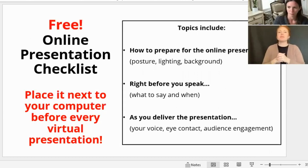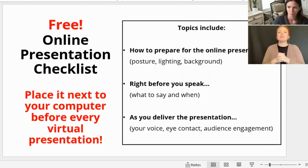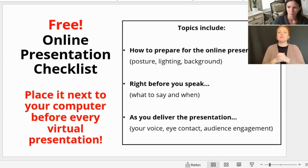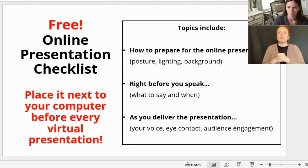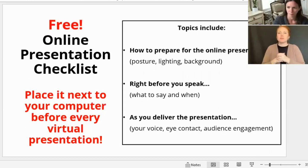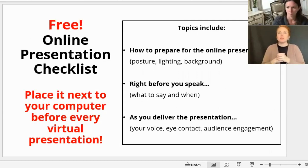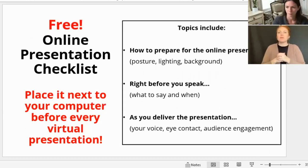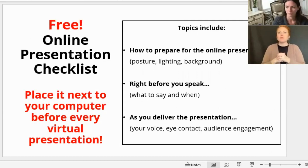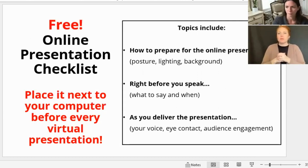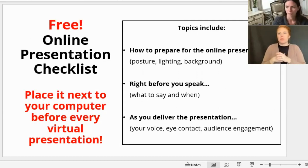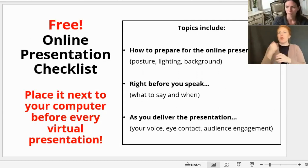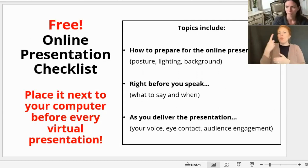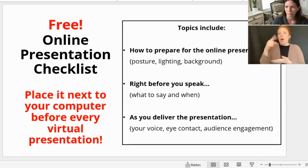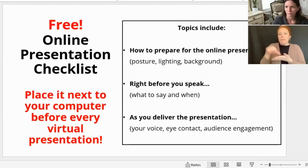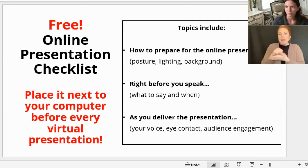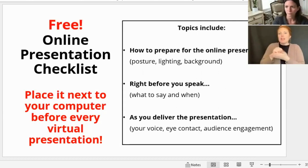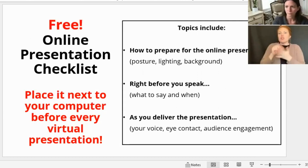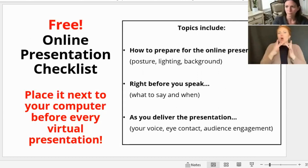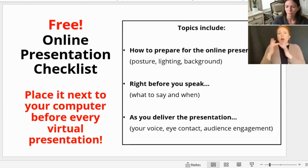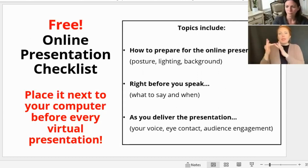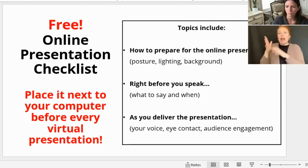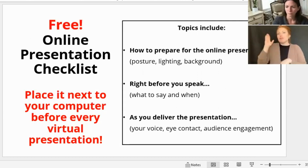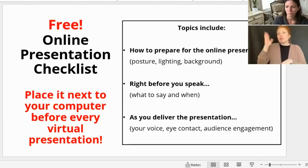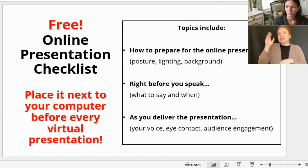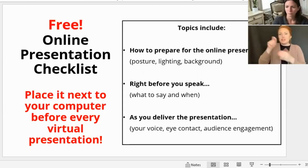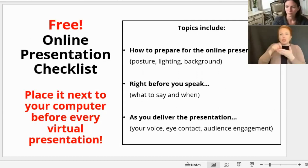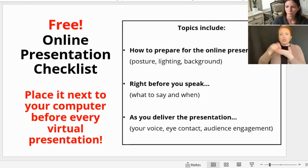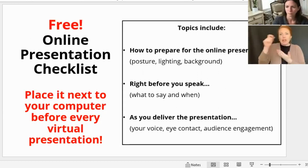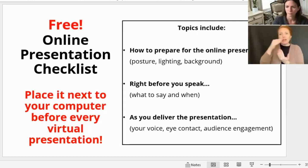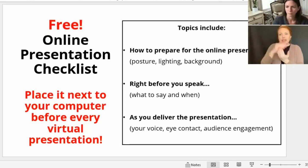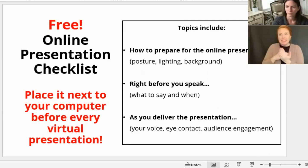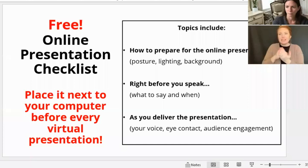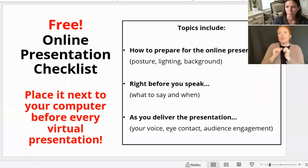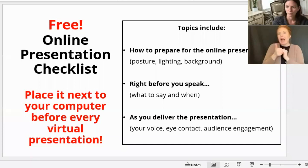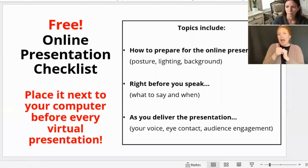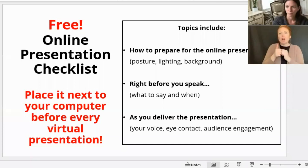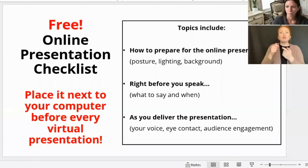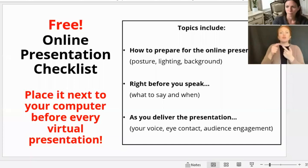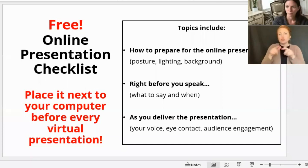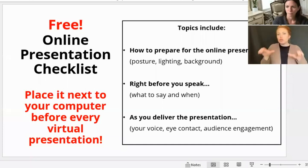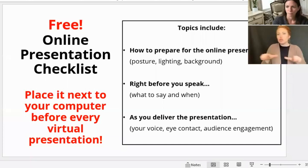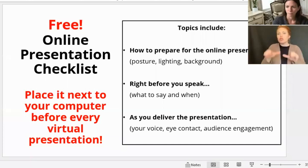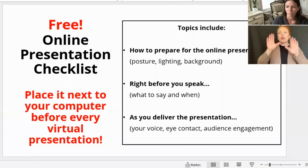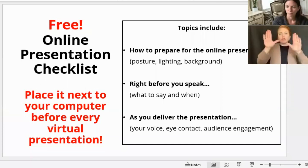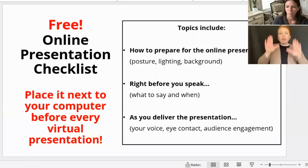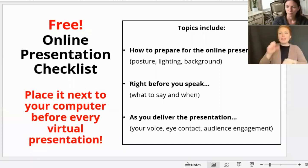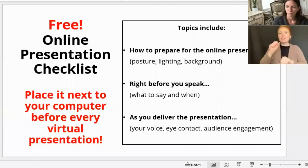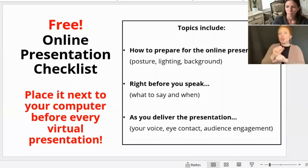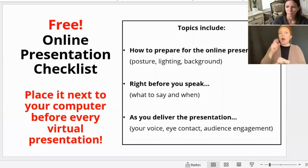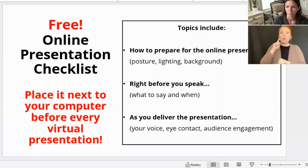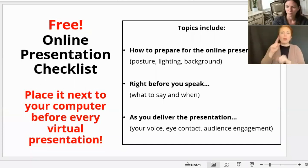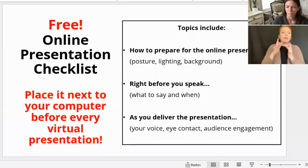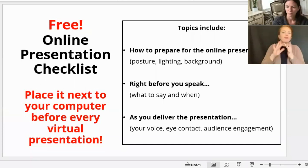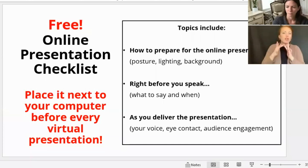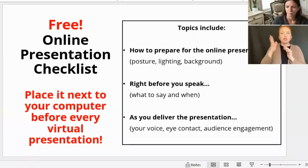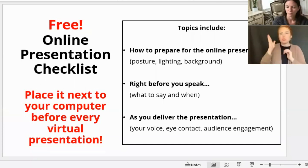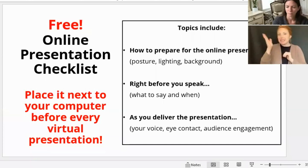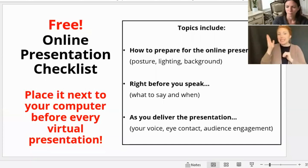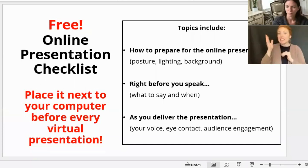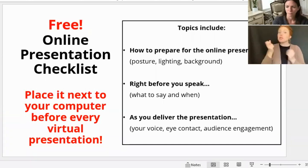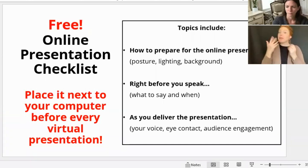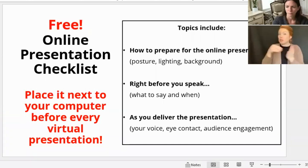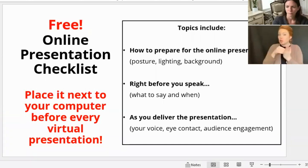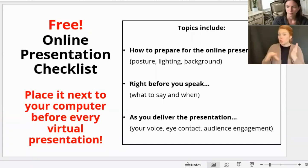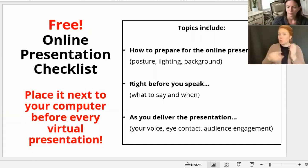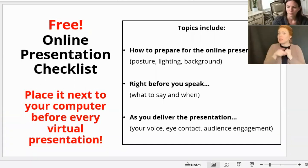a one-page online presentation checklist of how to do a great job in a virtual presentation. Many students will have those coming up